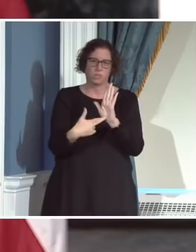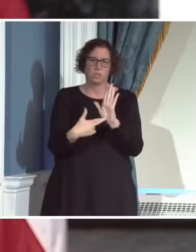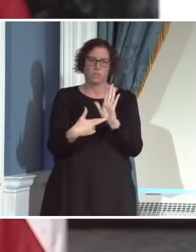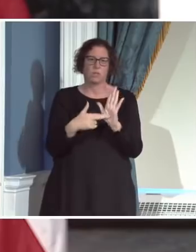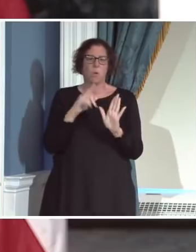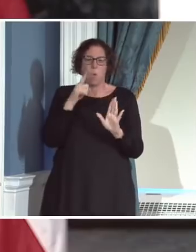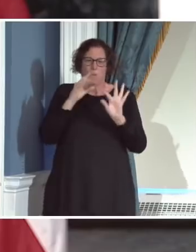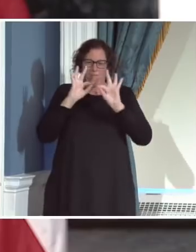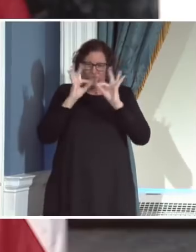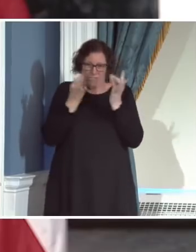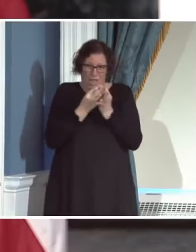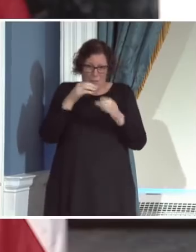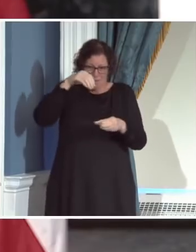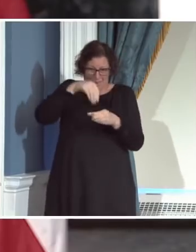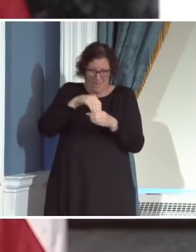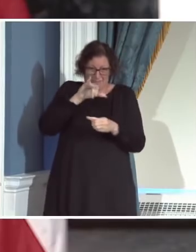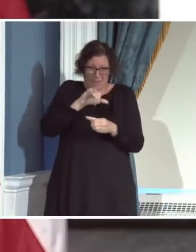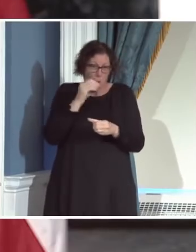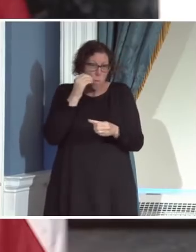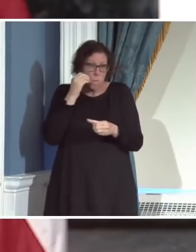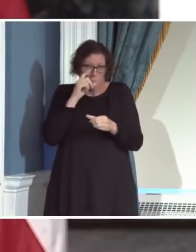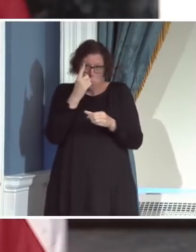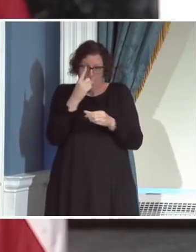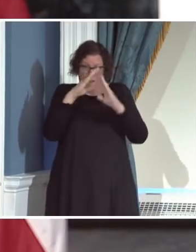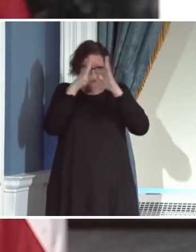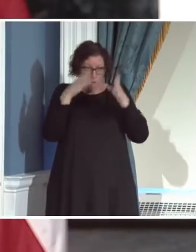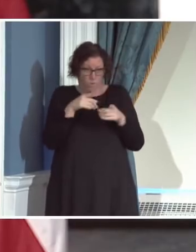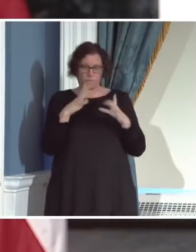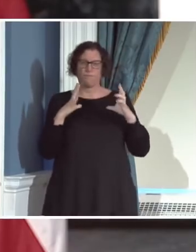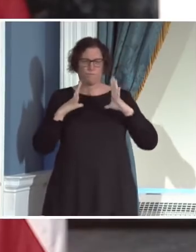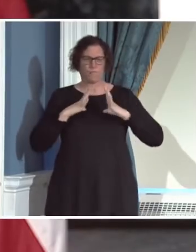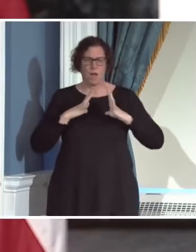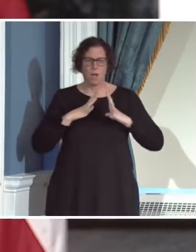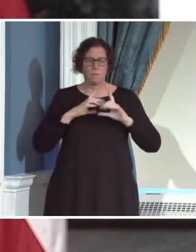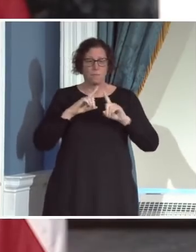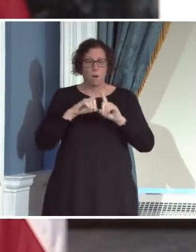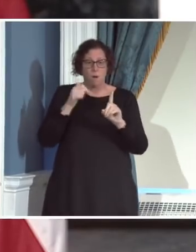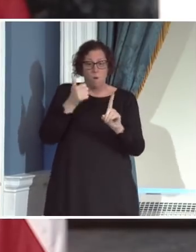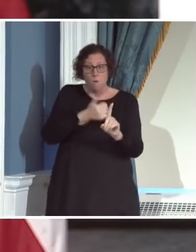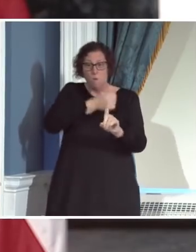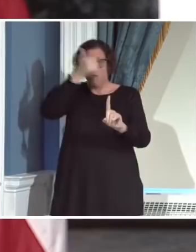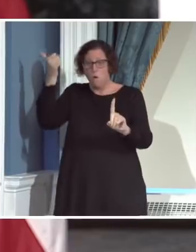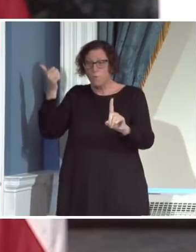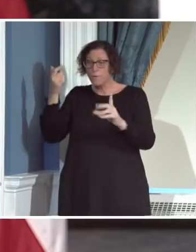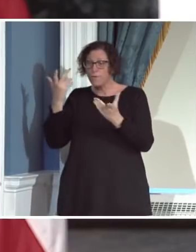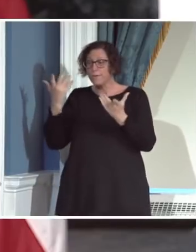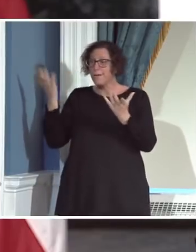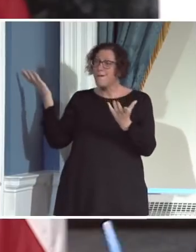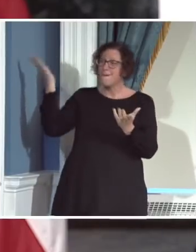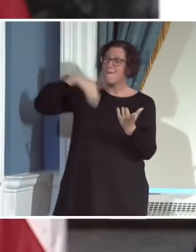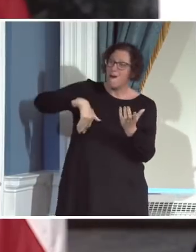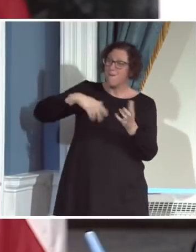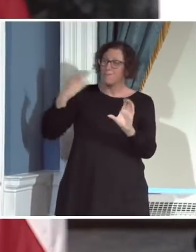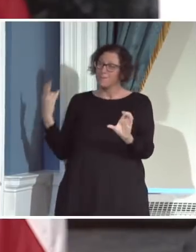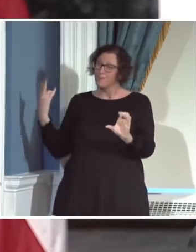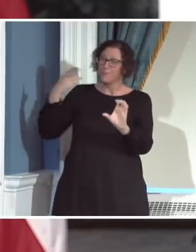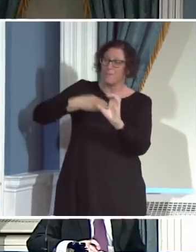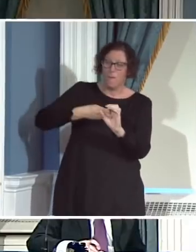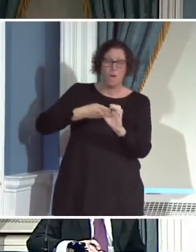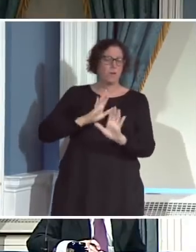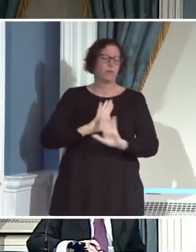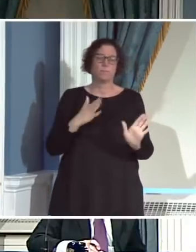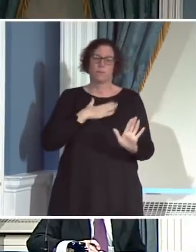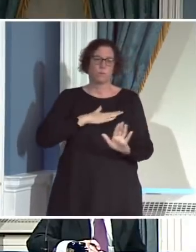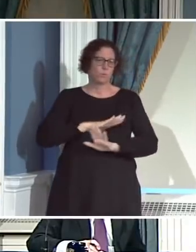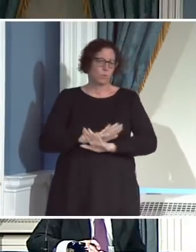safe way to observe faith, and that's the safe way to go about life. So that's the guidance we're giving. Julia from the Post is up